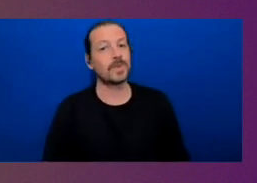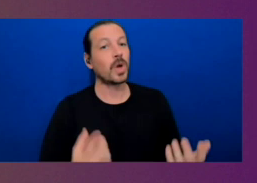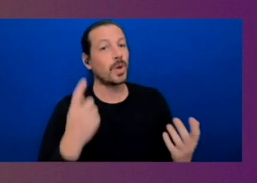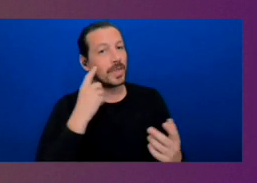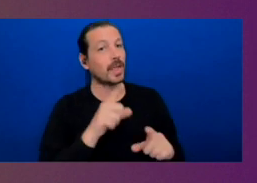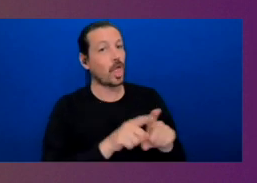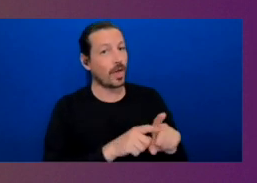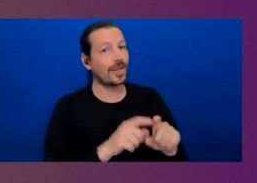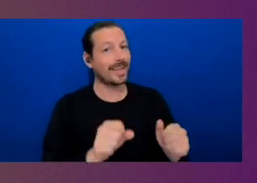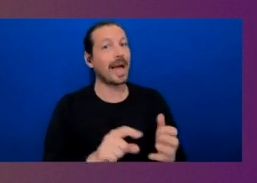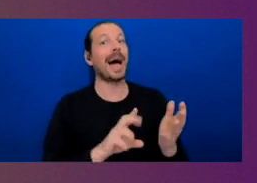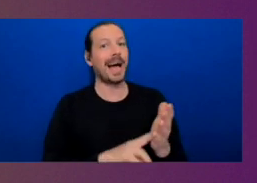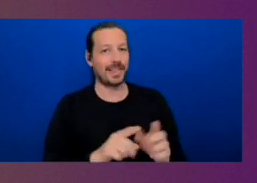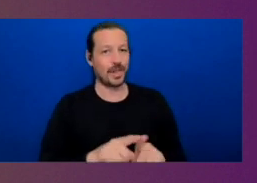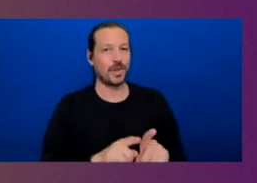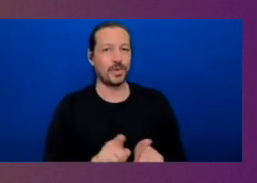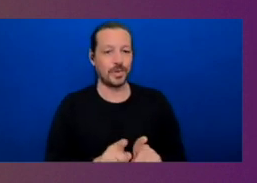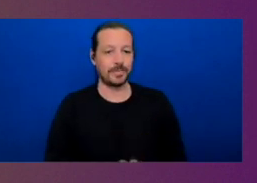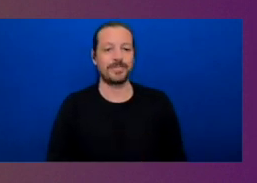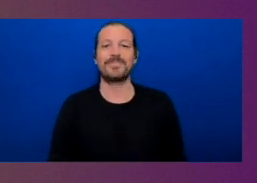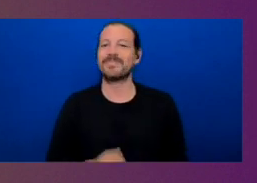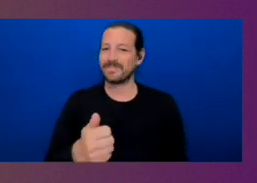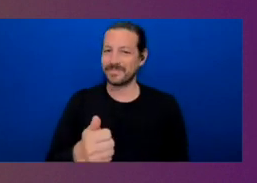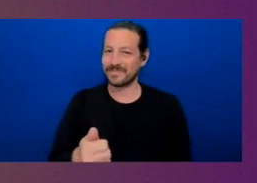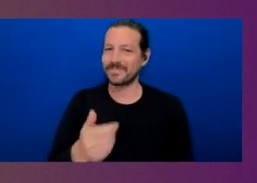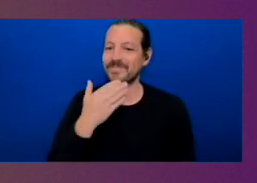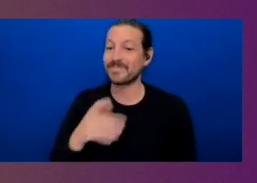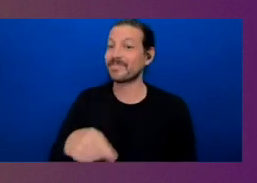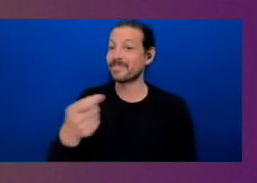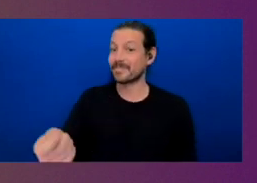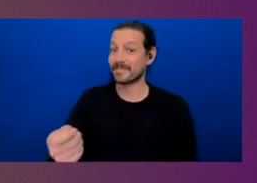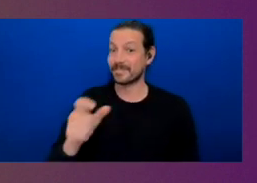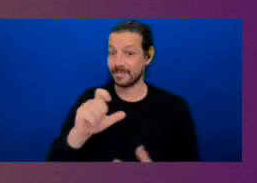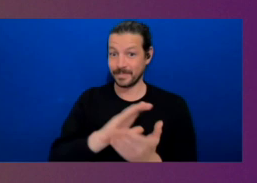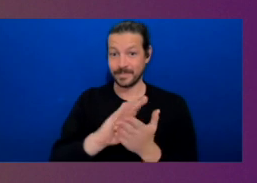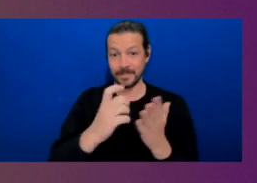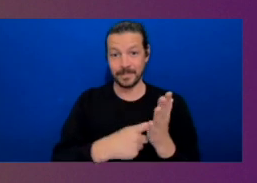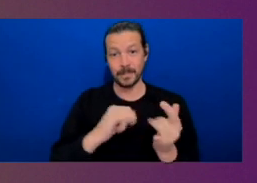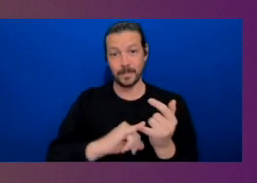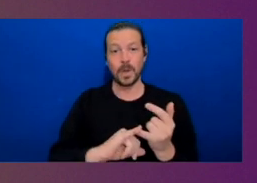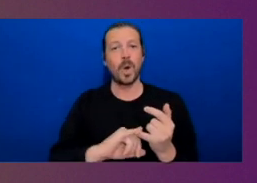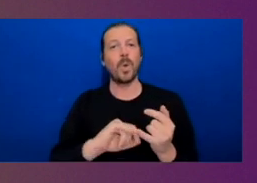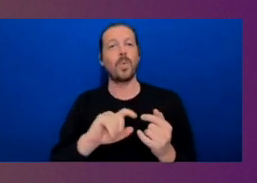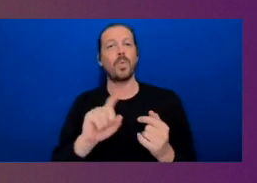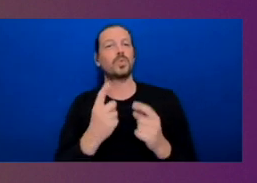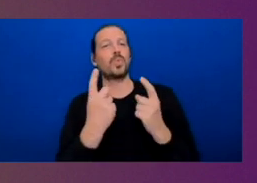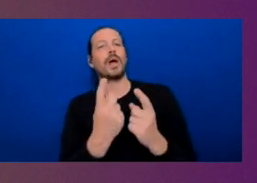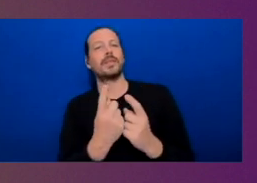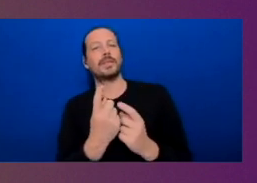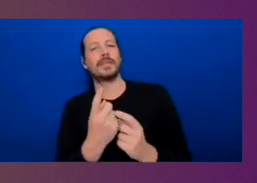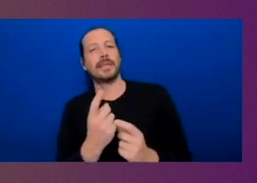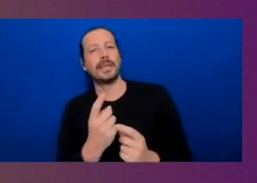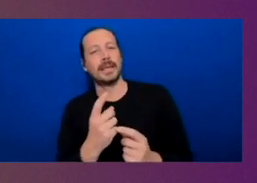get there. Love it. And Chris, what's one remarkable insight that you could leave us